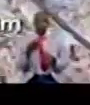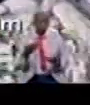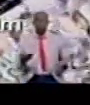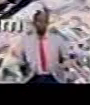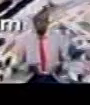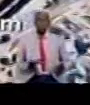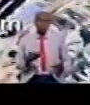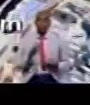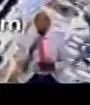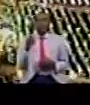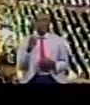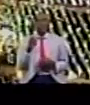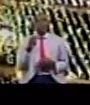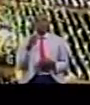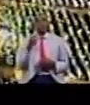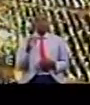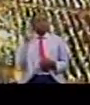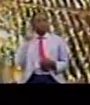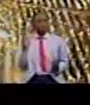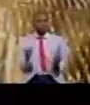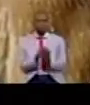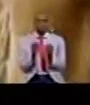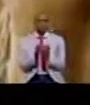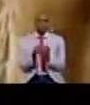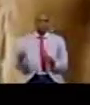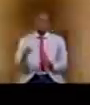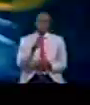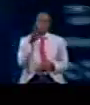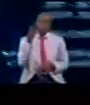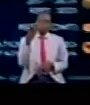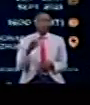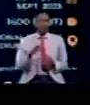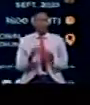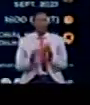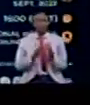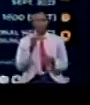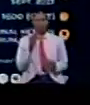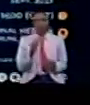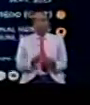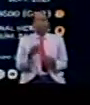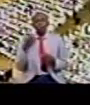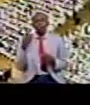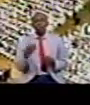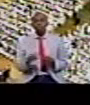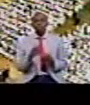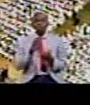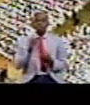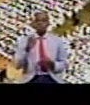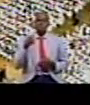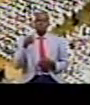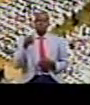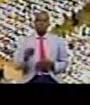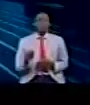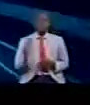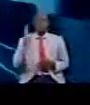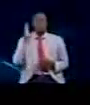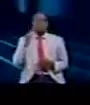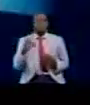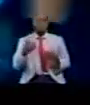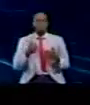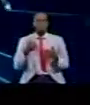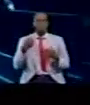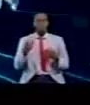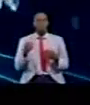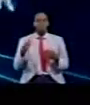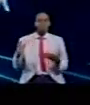will not be so in the name of Jesus Christ. Shall we pray? Father, everyone, lift up our children, Lord, into your hand.